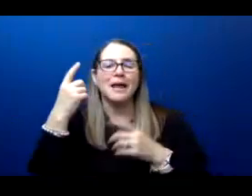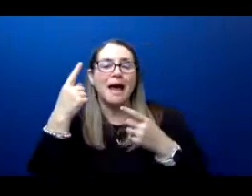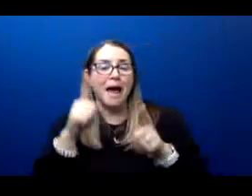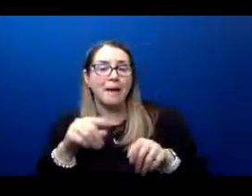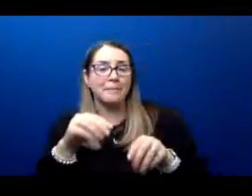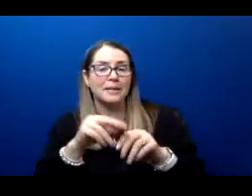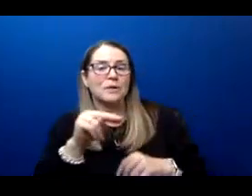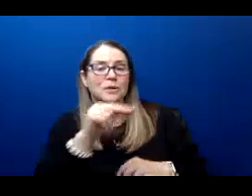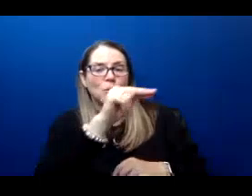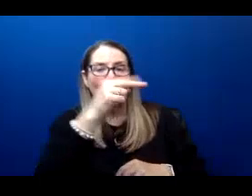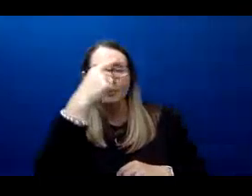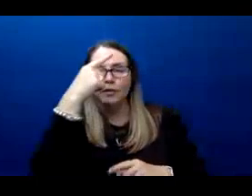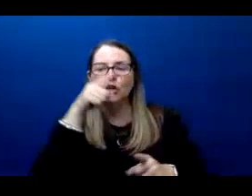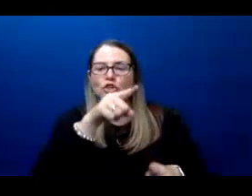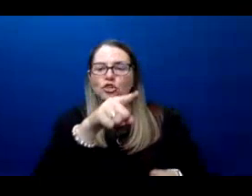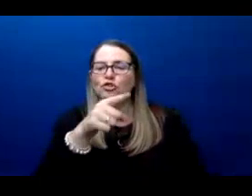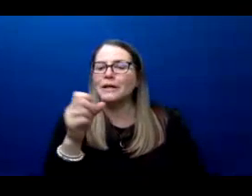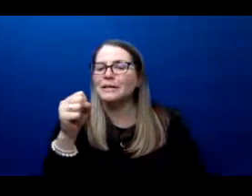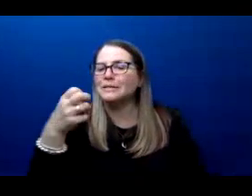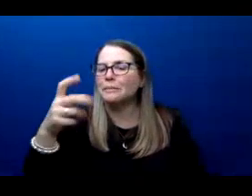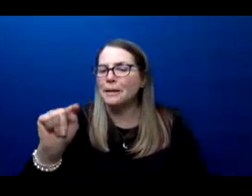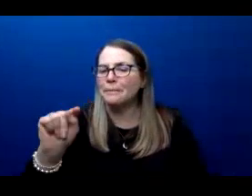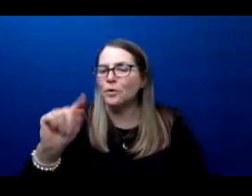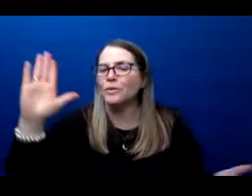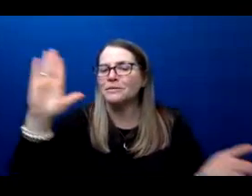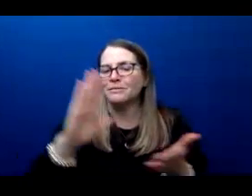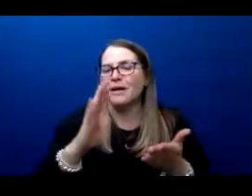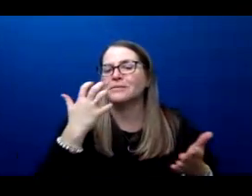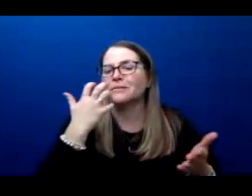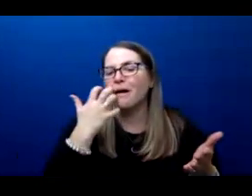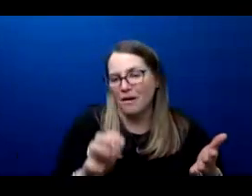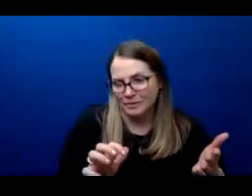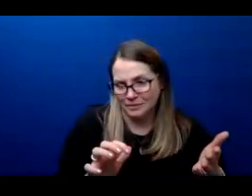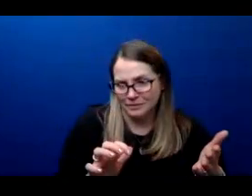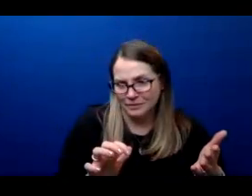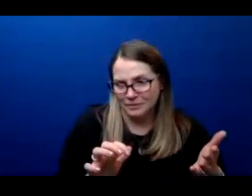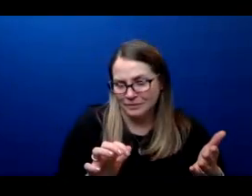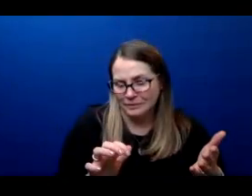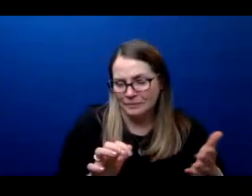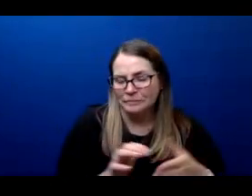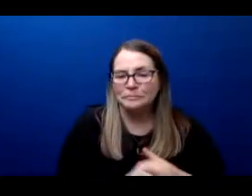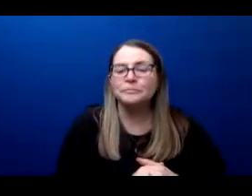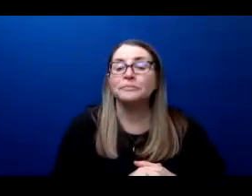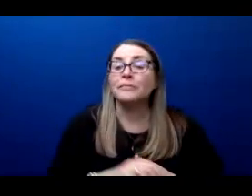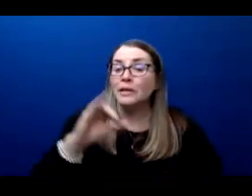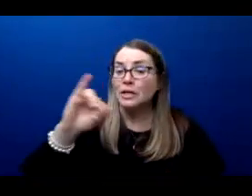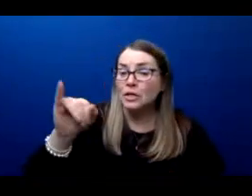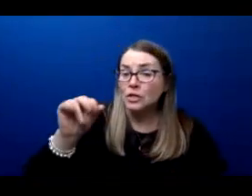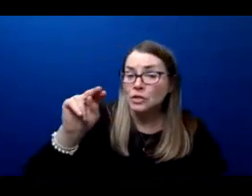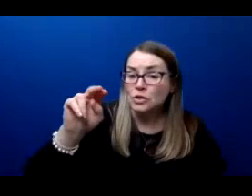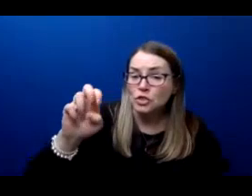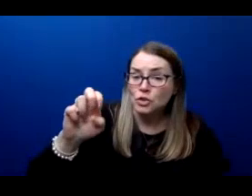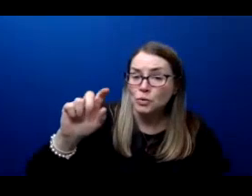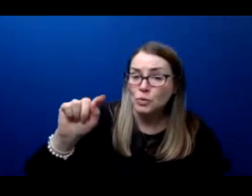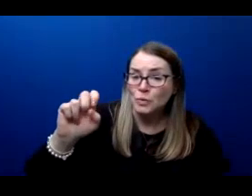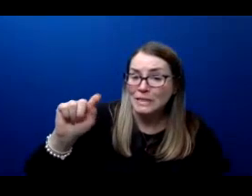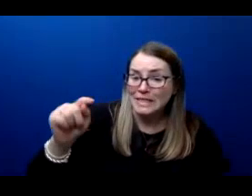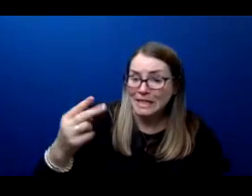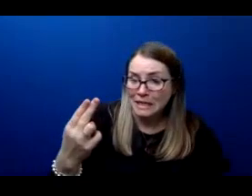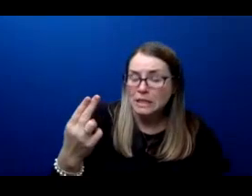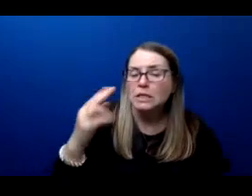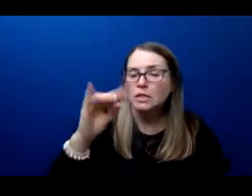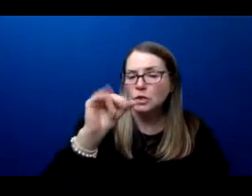logistics. So please look forward to that in Northern Nevada in September. Juneteenth also takes place in